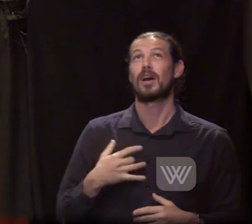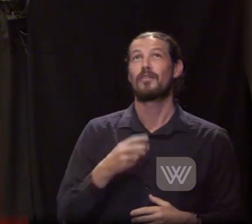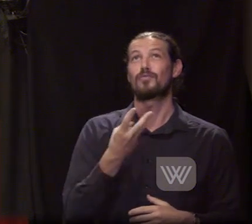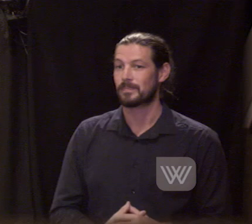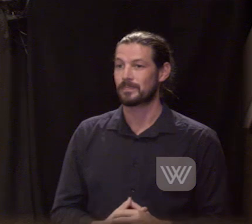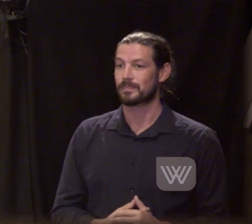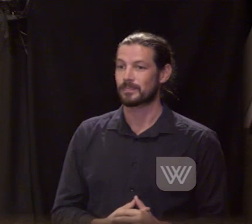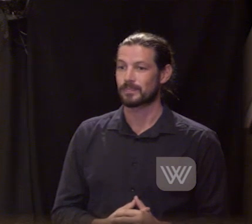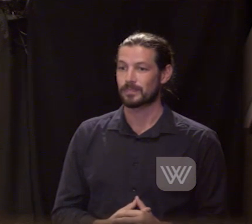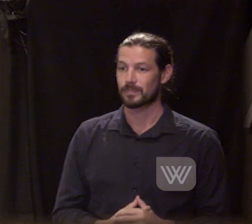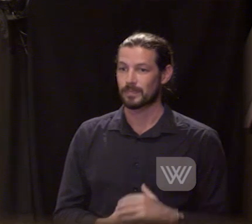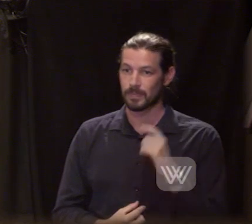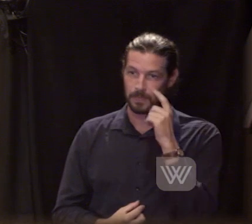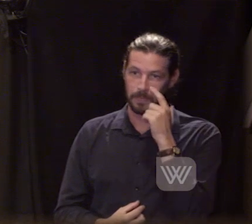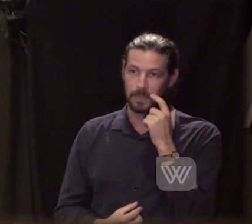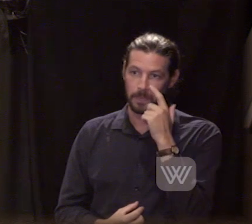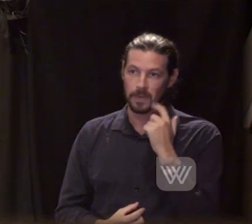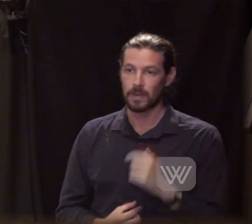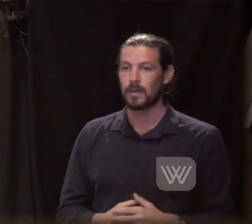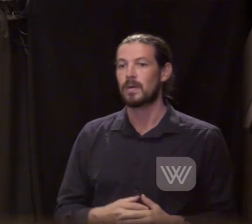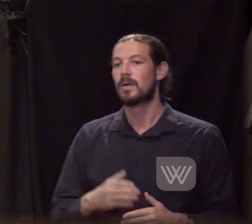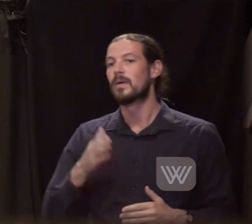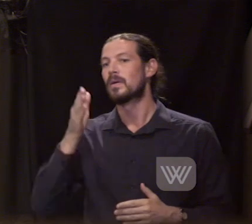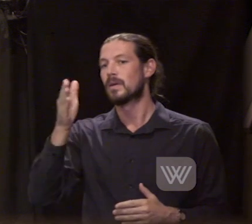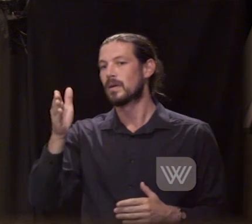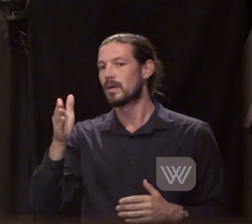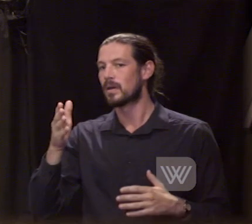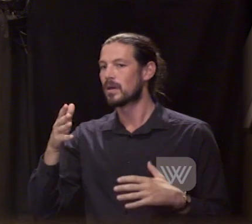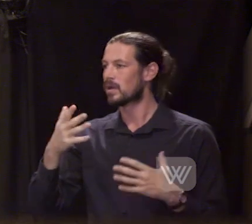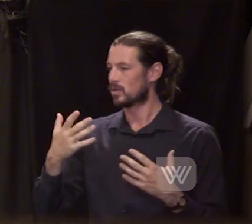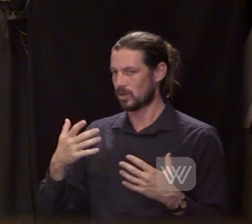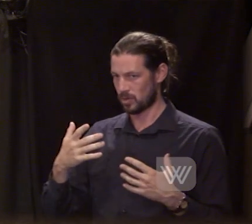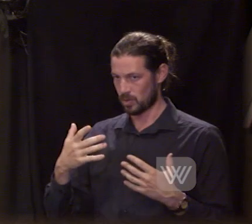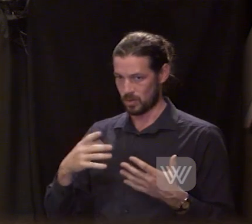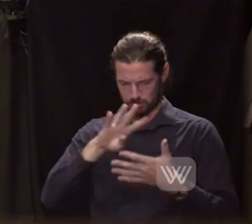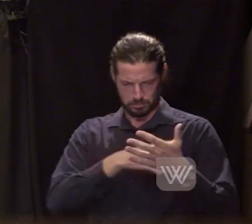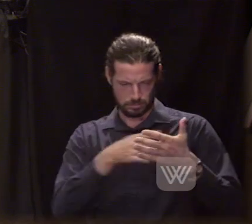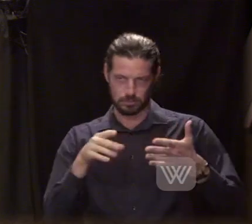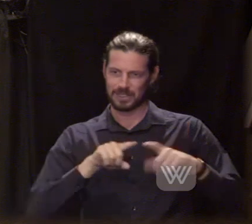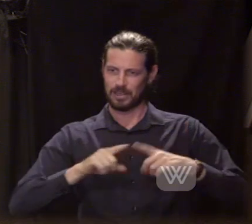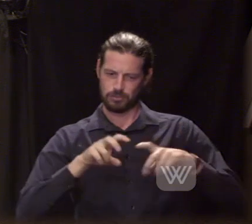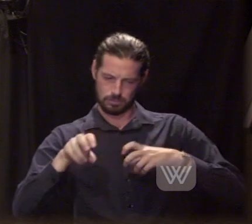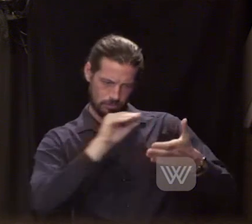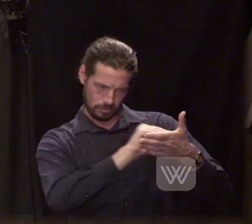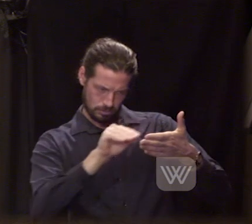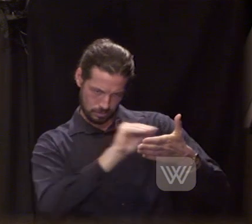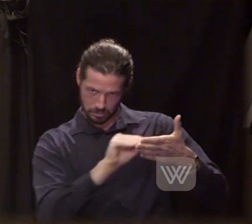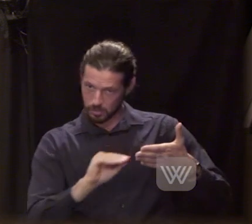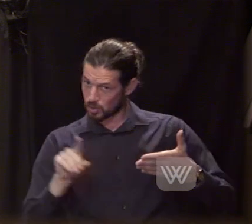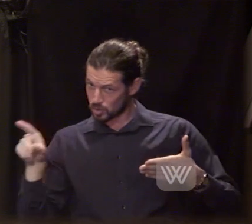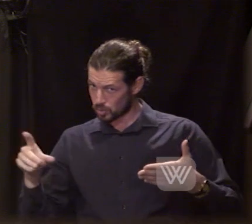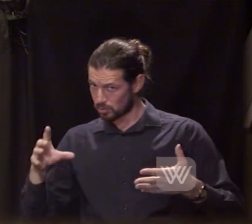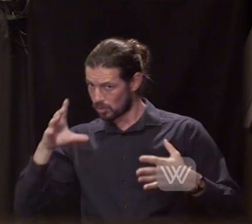good. To what extent did you have a choice in the tasks that you were doing and the activities that you were carrying out during the day,